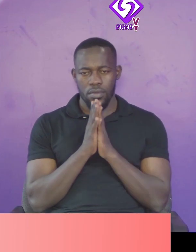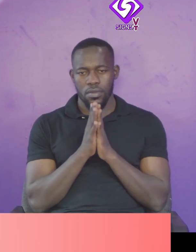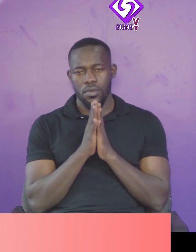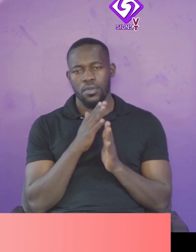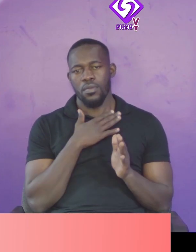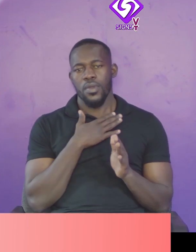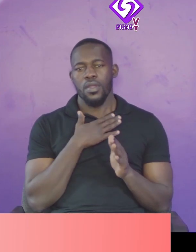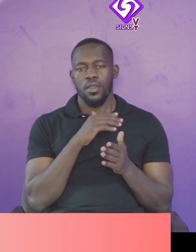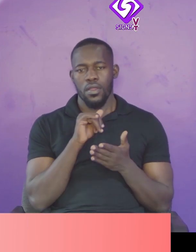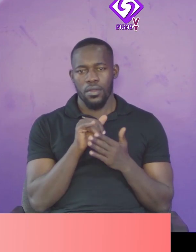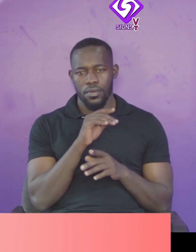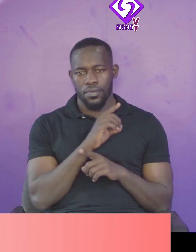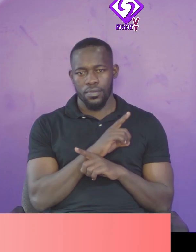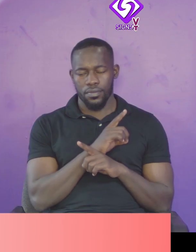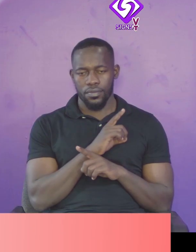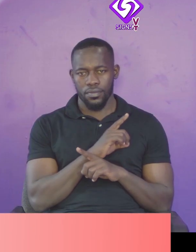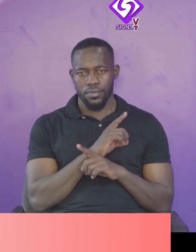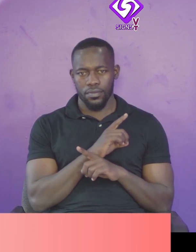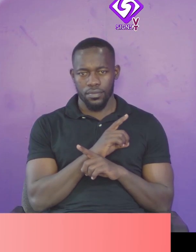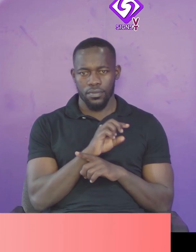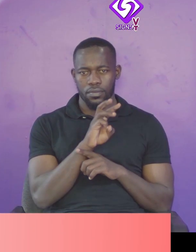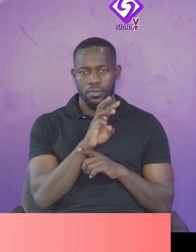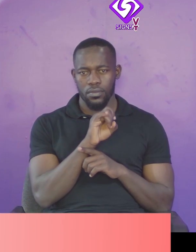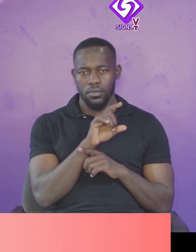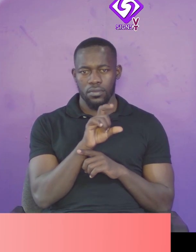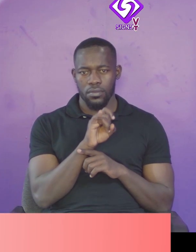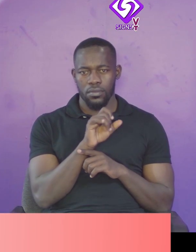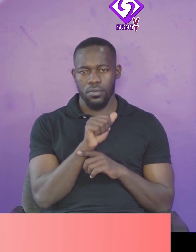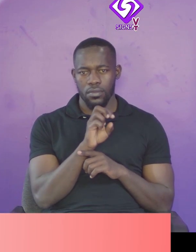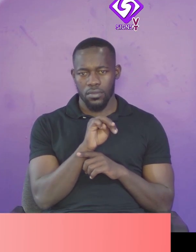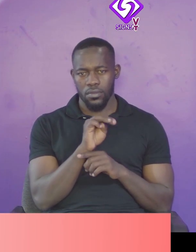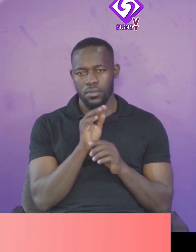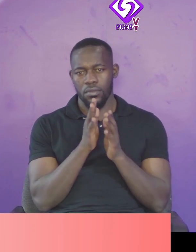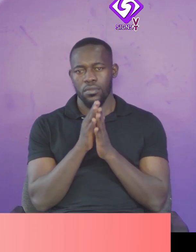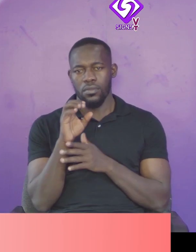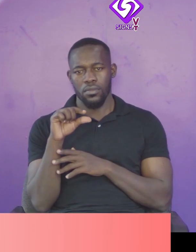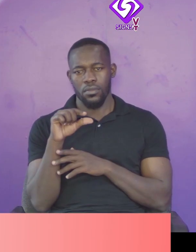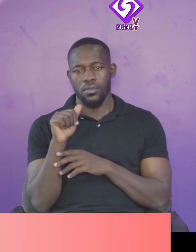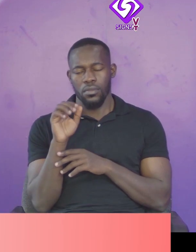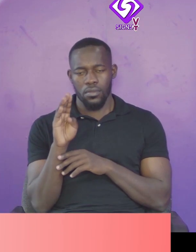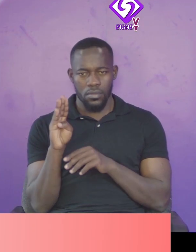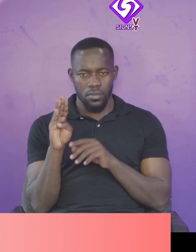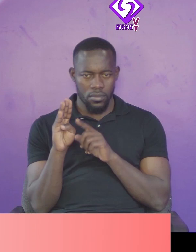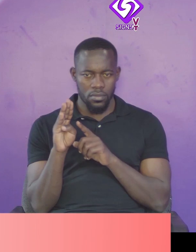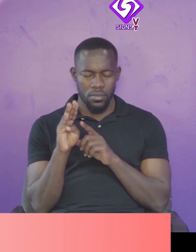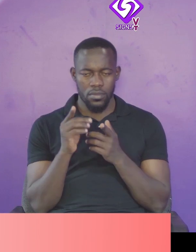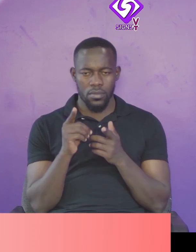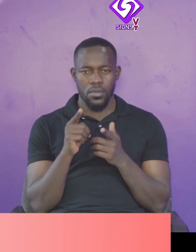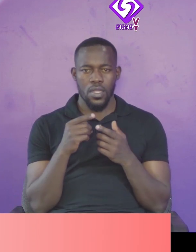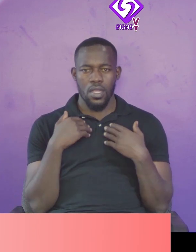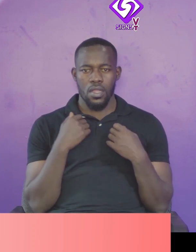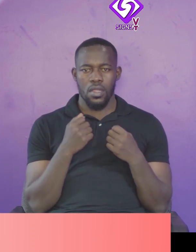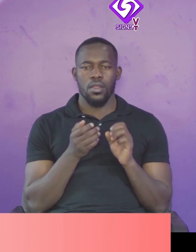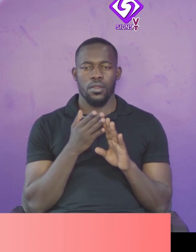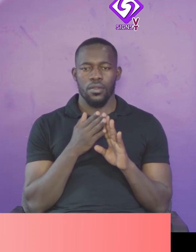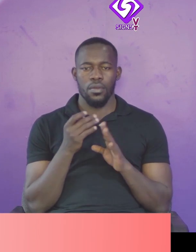the defense, our main defense, that is William Saliba and Gabriel Magalhaes, come back in good condition, maybe January or